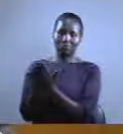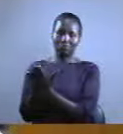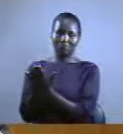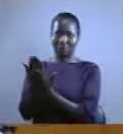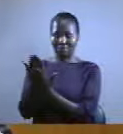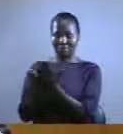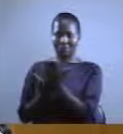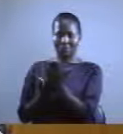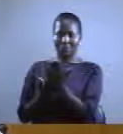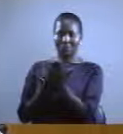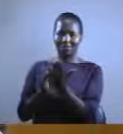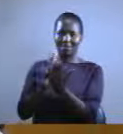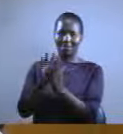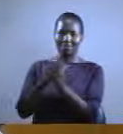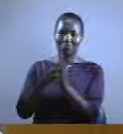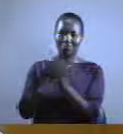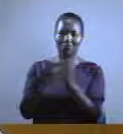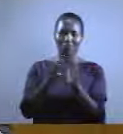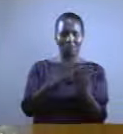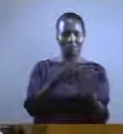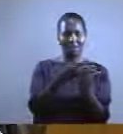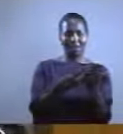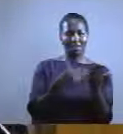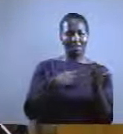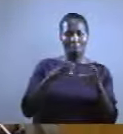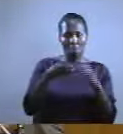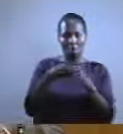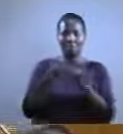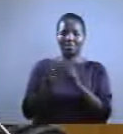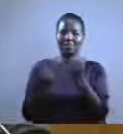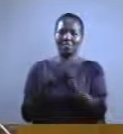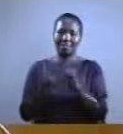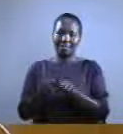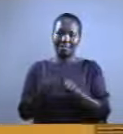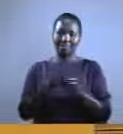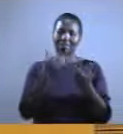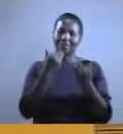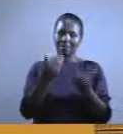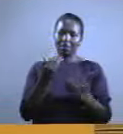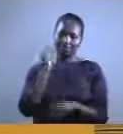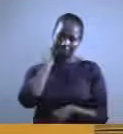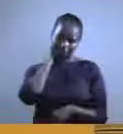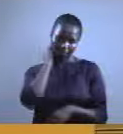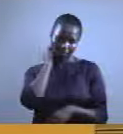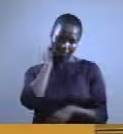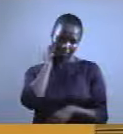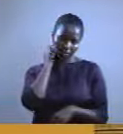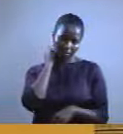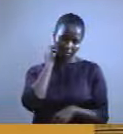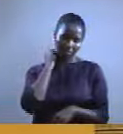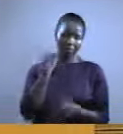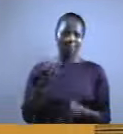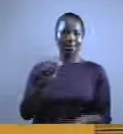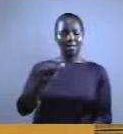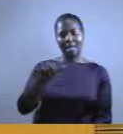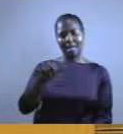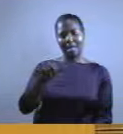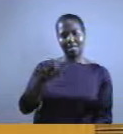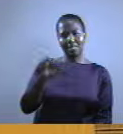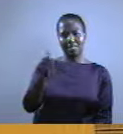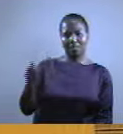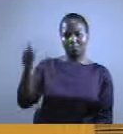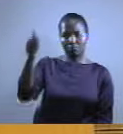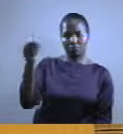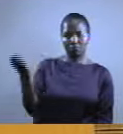revised fiscal framework, and the committee so it does. Thank you. I now recognize the Honourable the Chief Whip of the